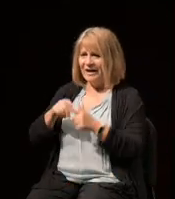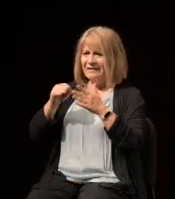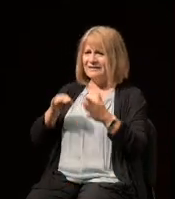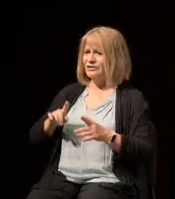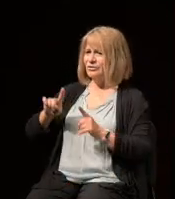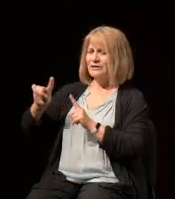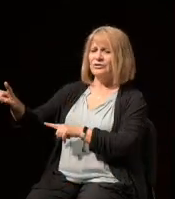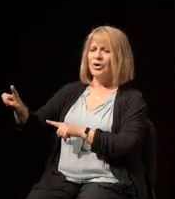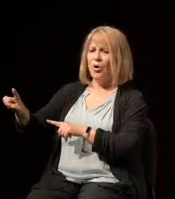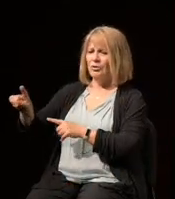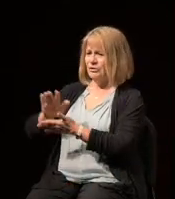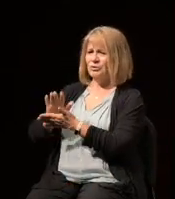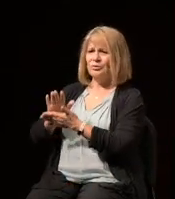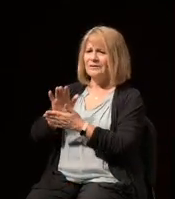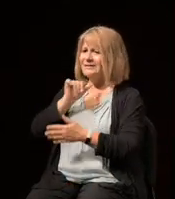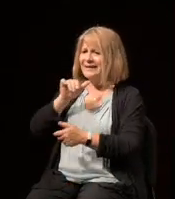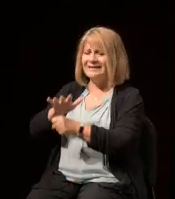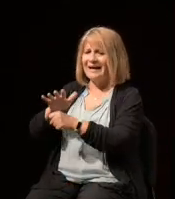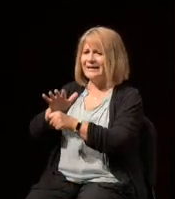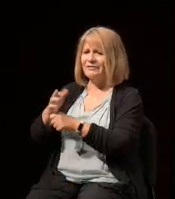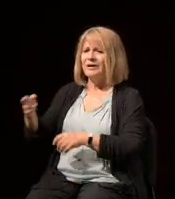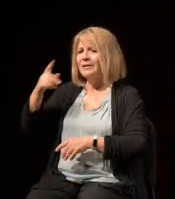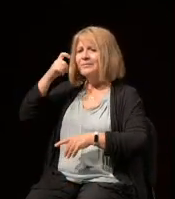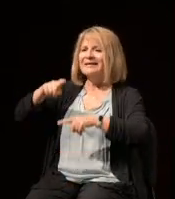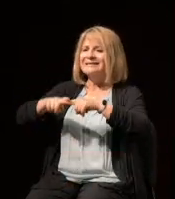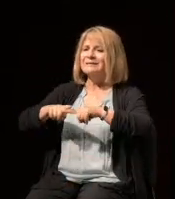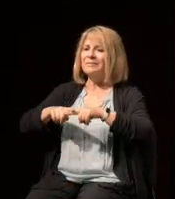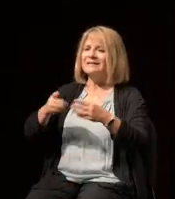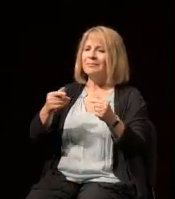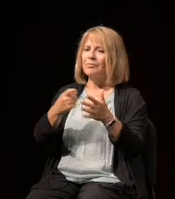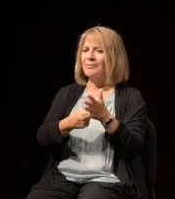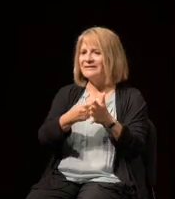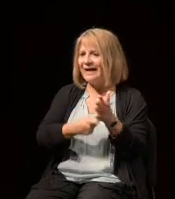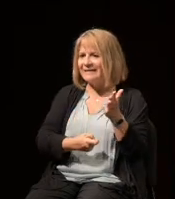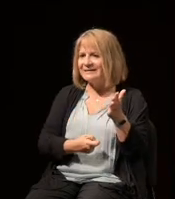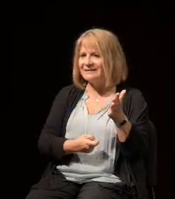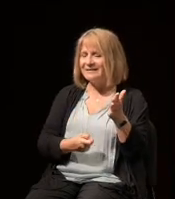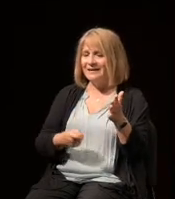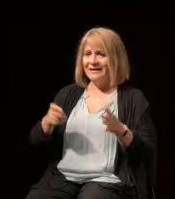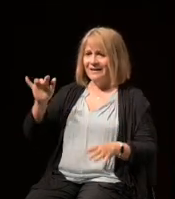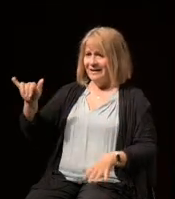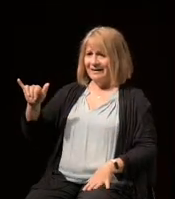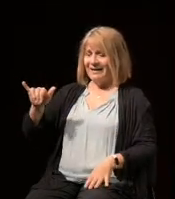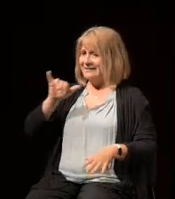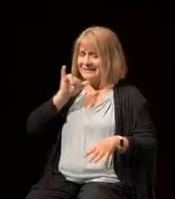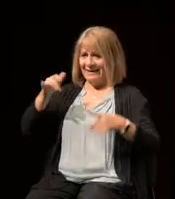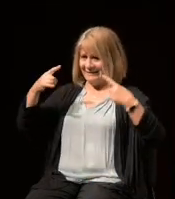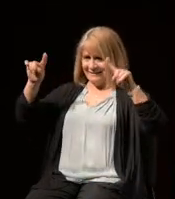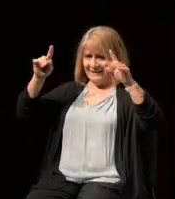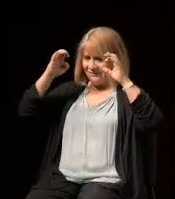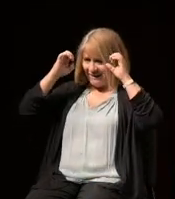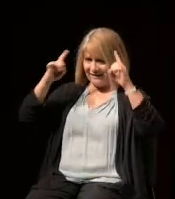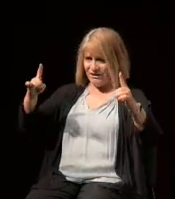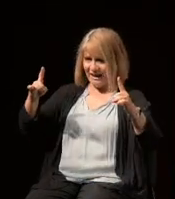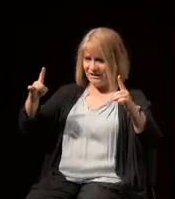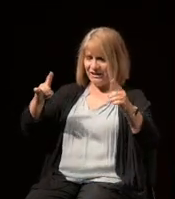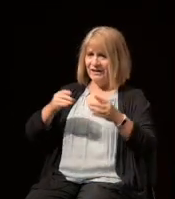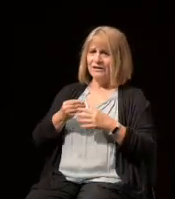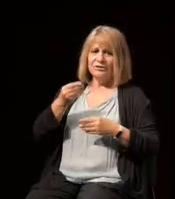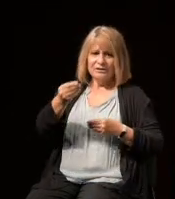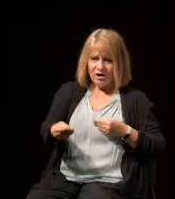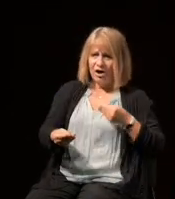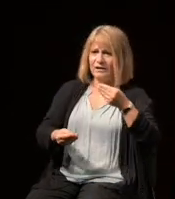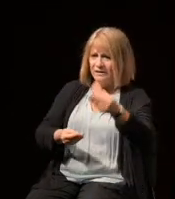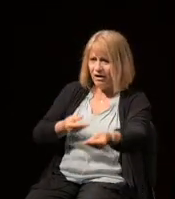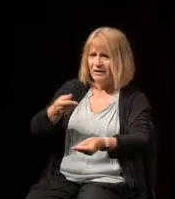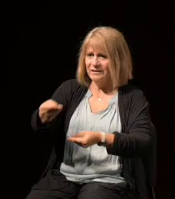schools because the funding is based on property taxes, which in turn is highly unsuccessful in education, and students of color are then less successful